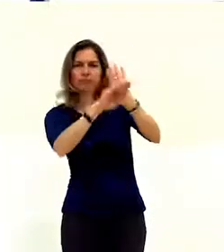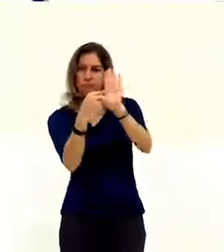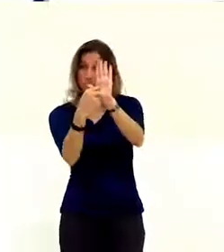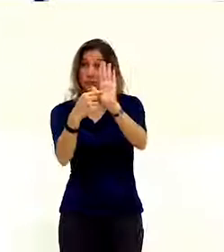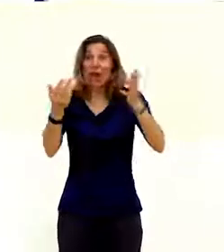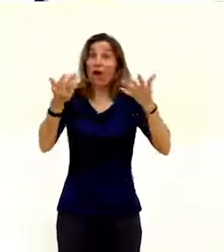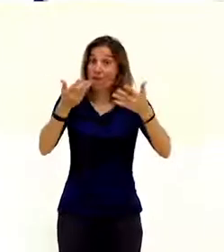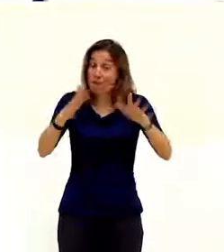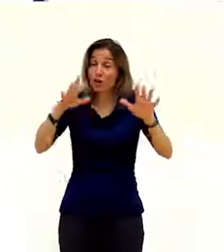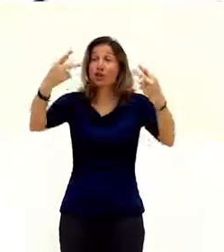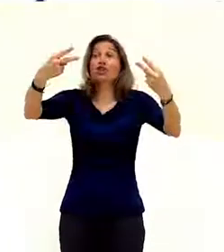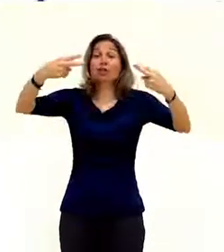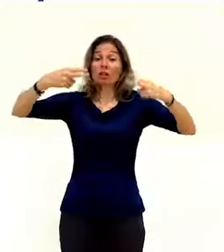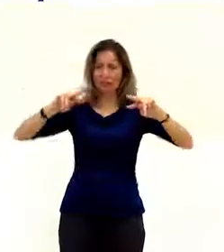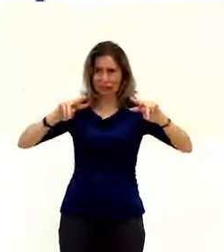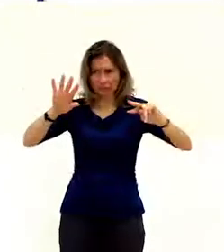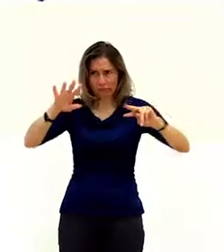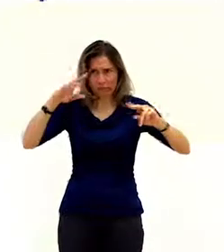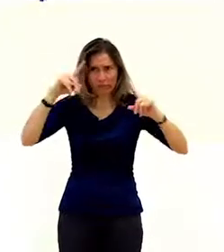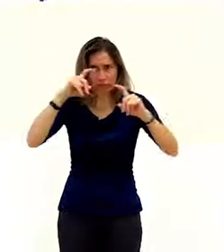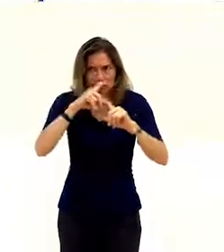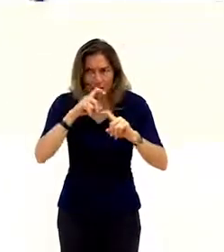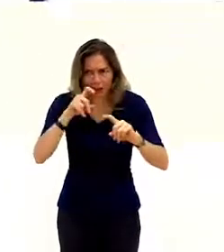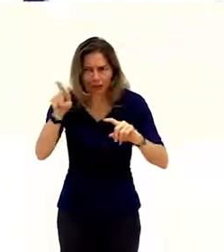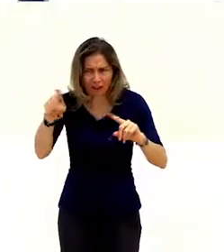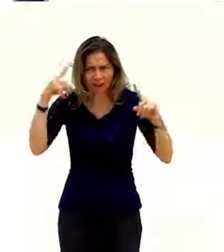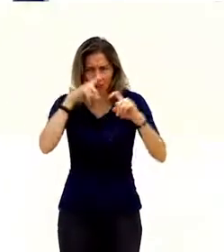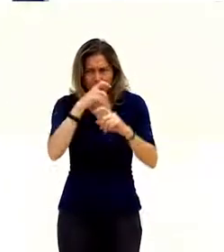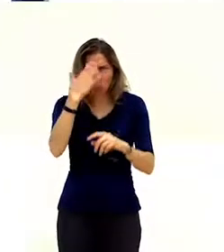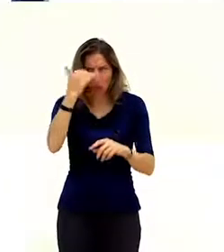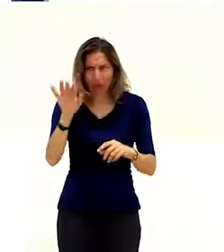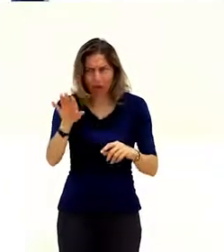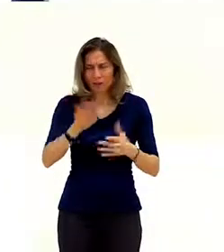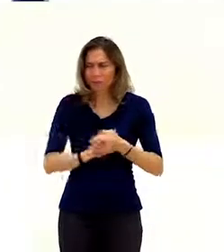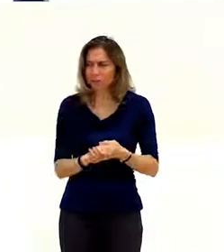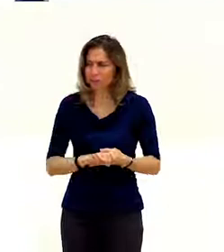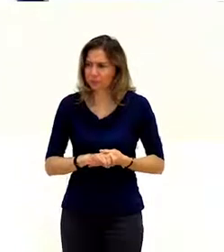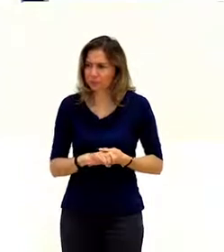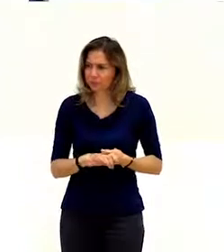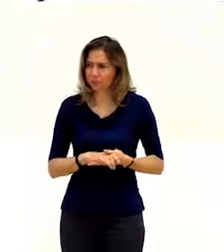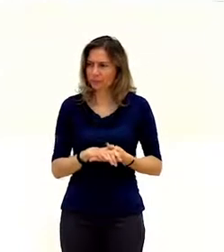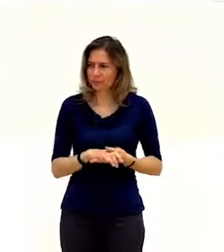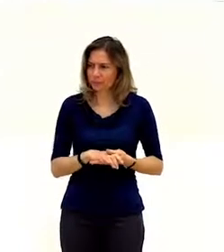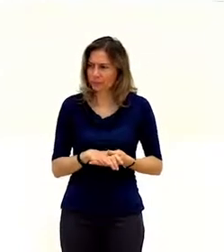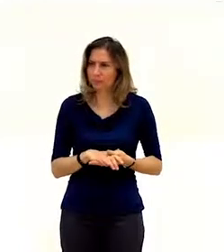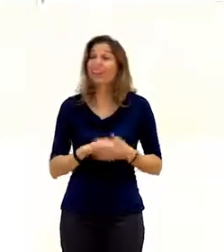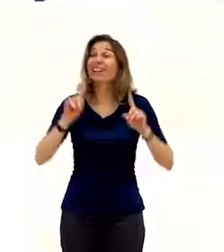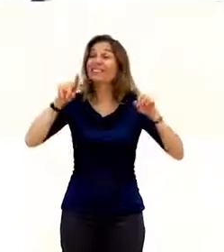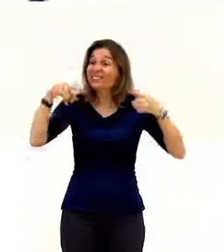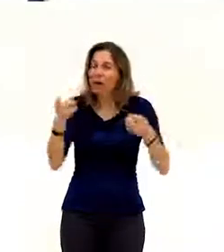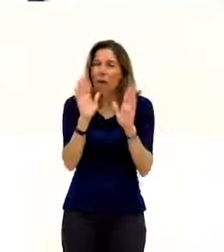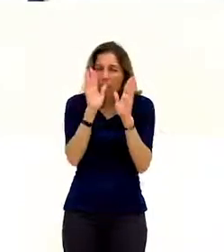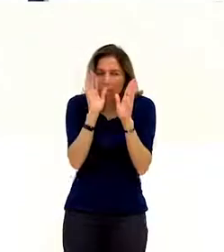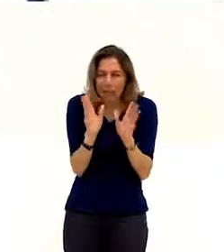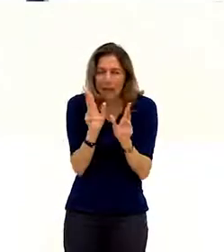After that, which is quite difficult, and I will explain to you why it's difficult, they have to go through a